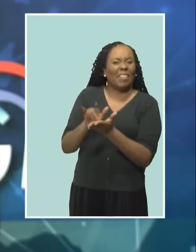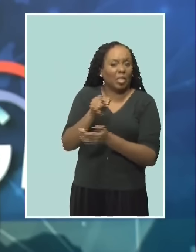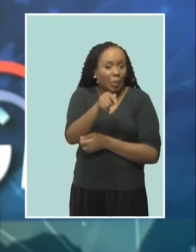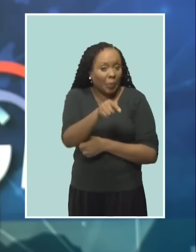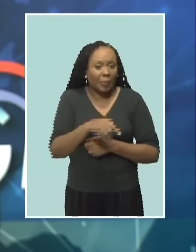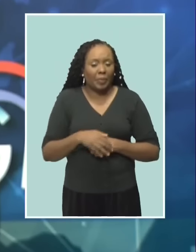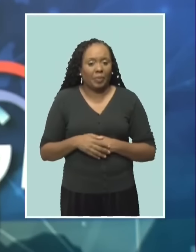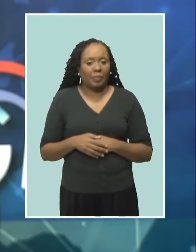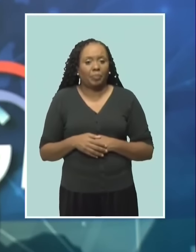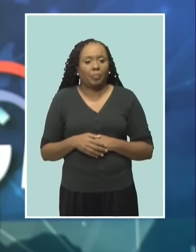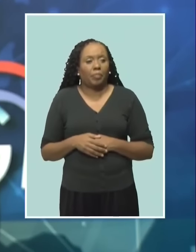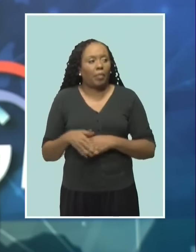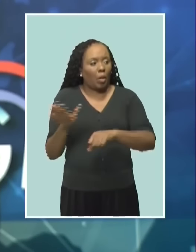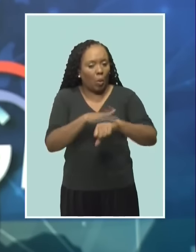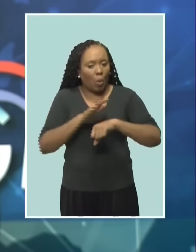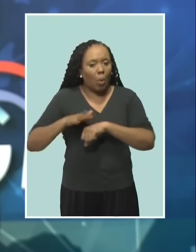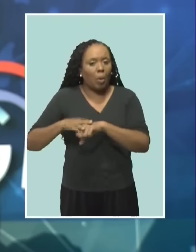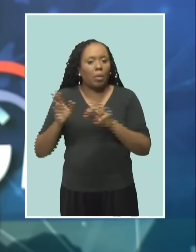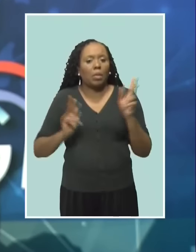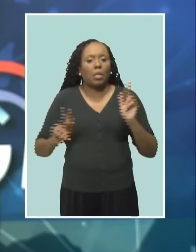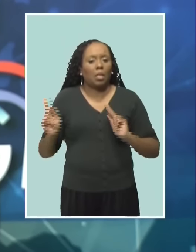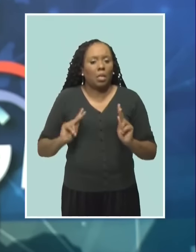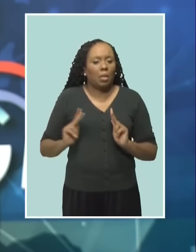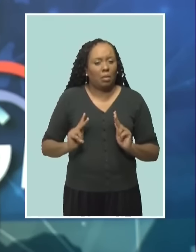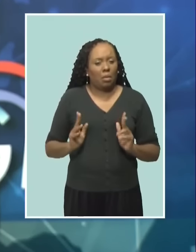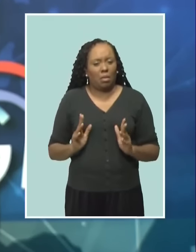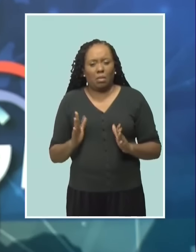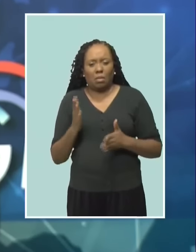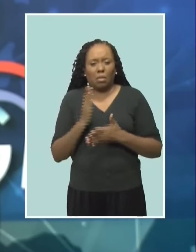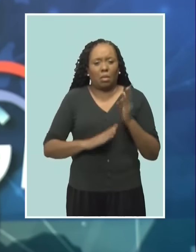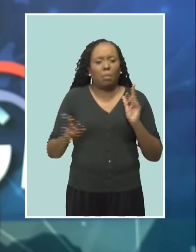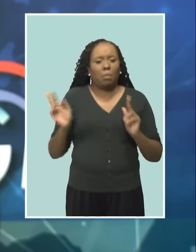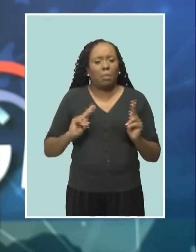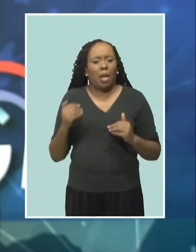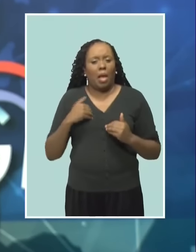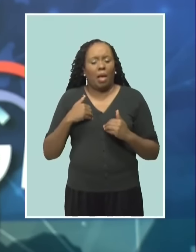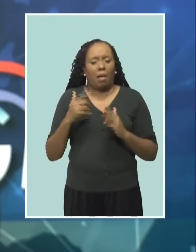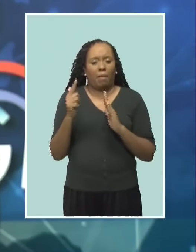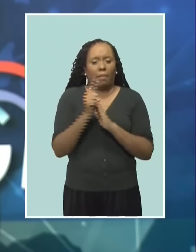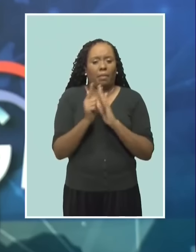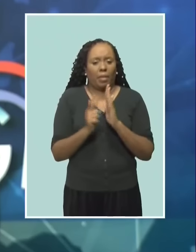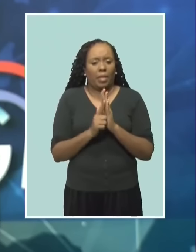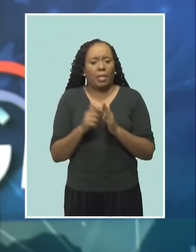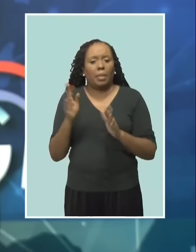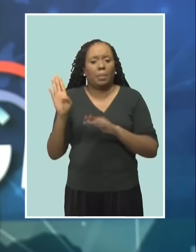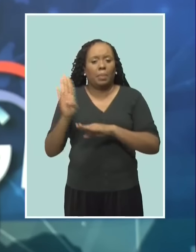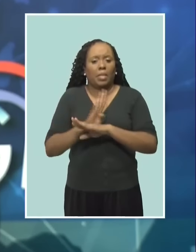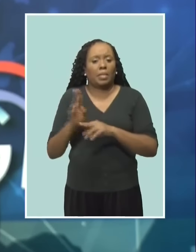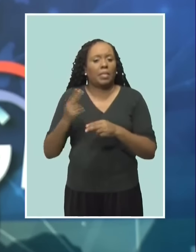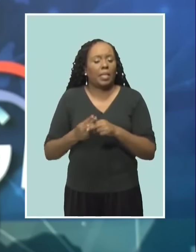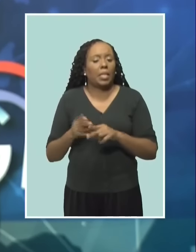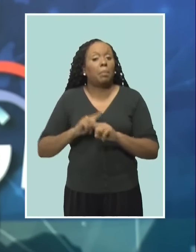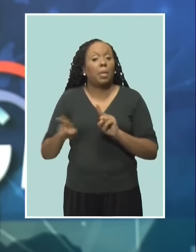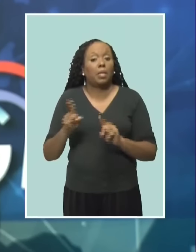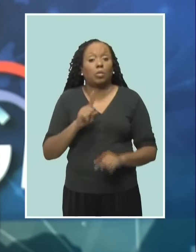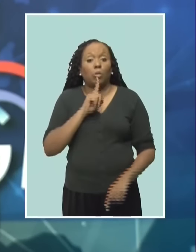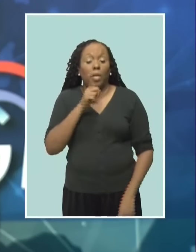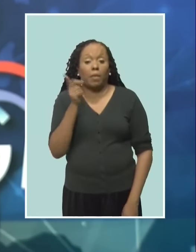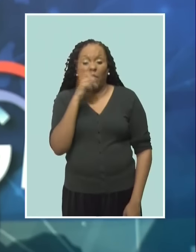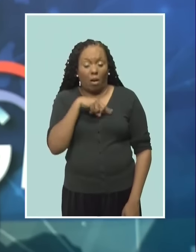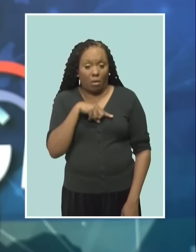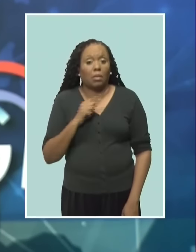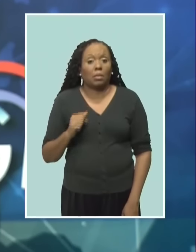CIPO has also cautioned Barbadians not to fall victim to fraudsters hiding behind legitimate business names. Acting